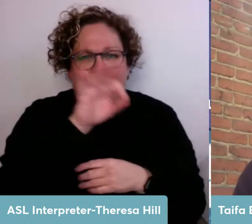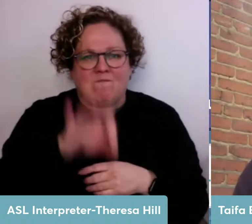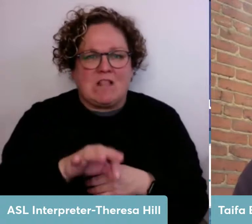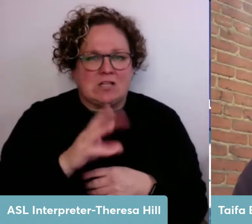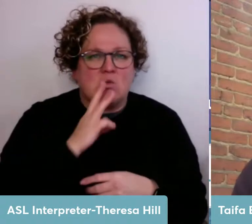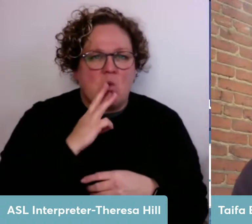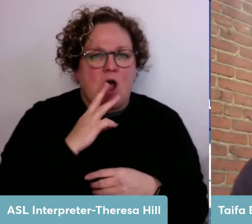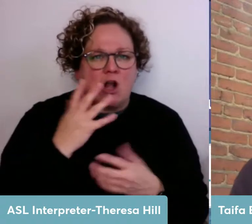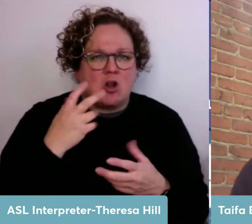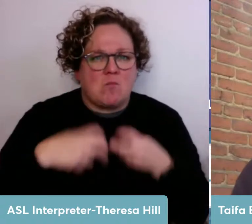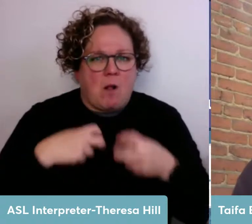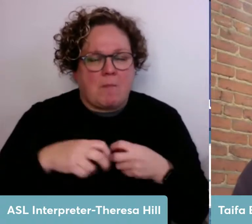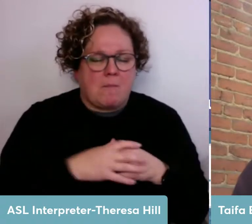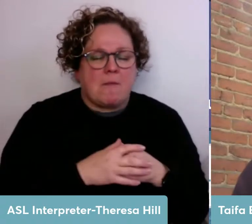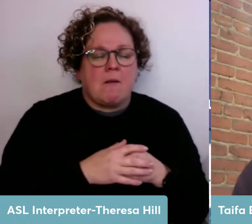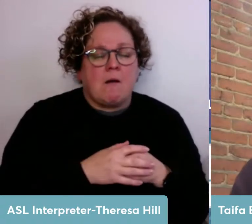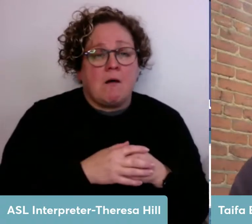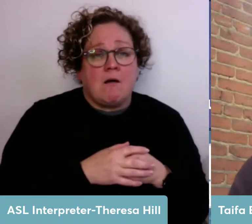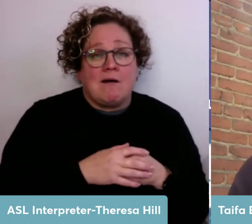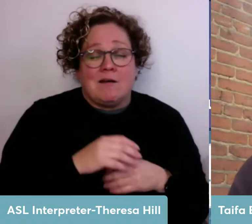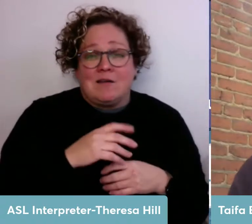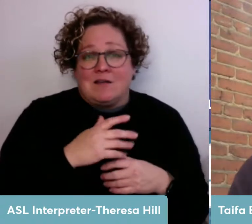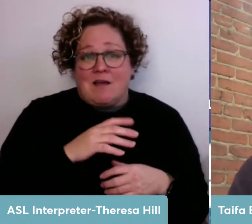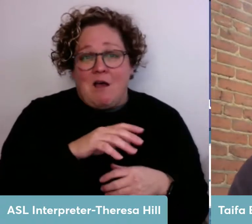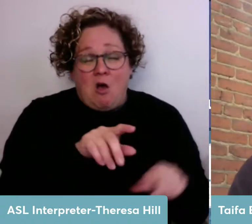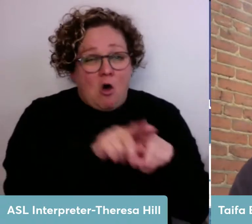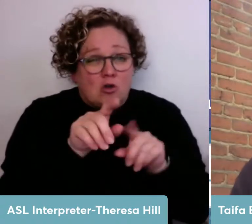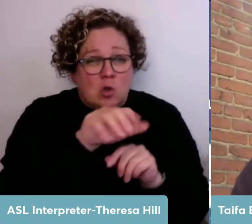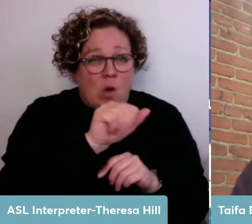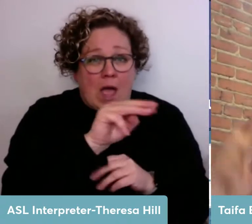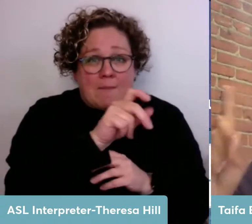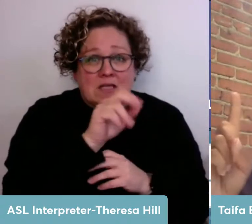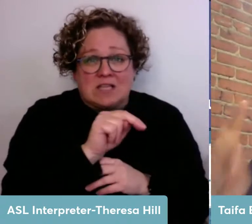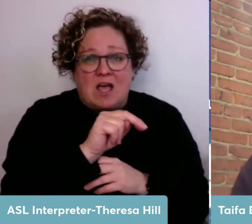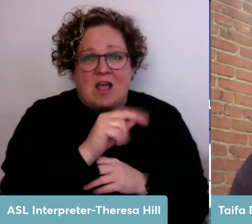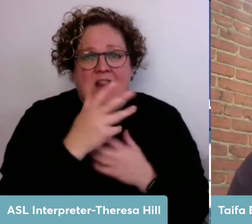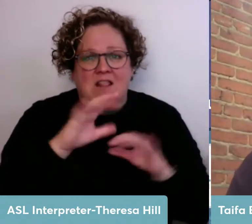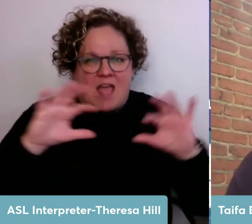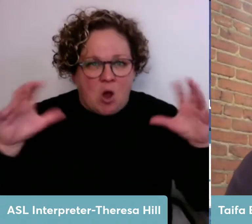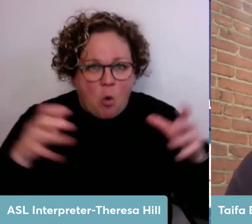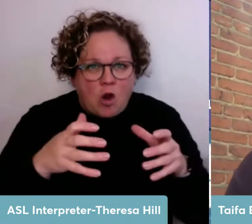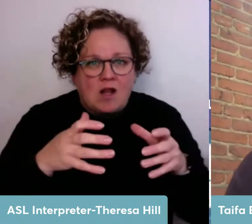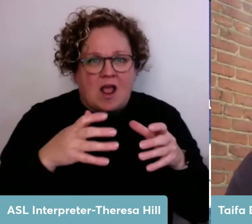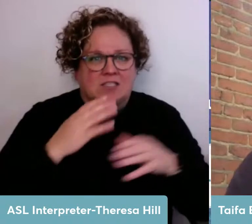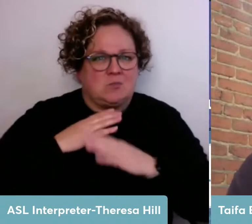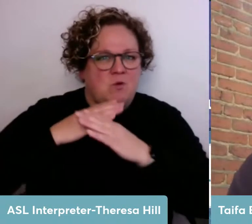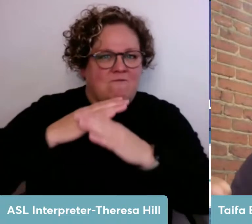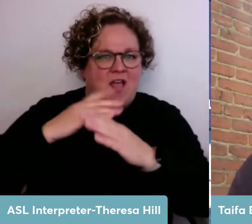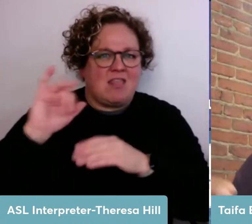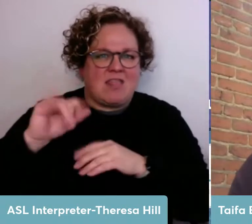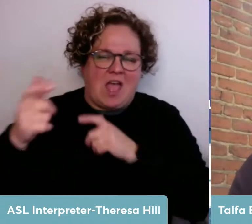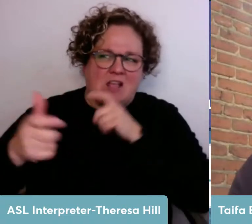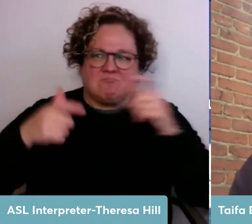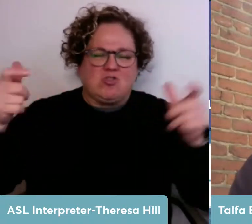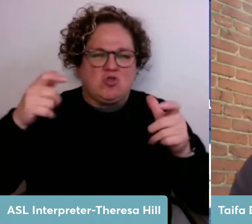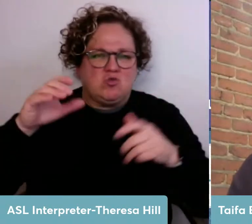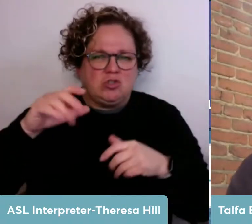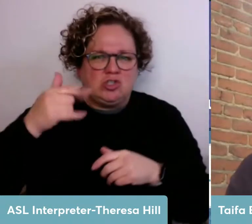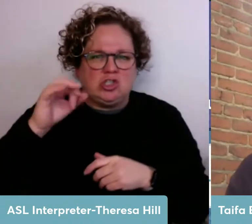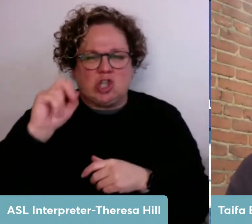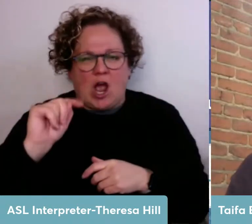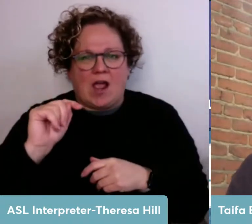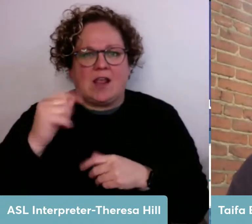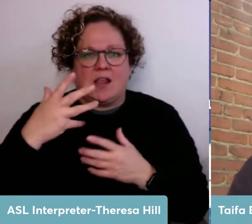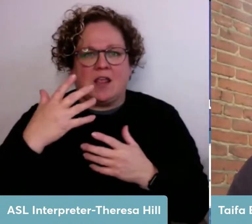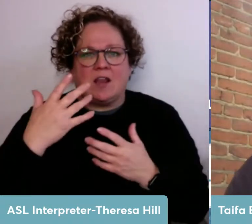Us, Not Amazon, that organized to prevent the corporate giant from taking over the civic and political life